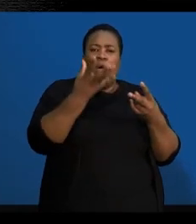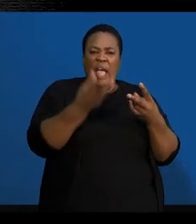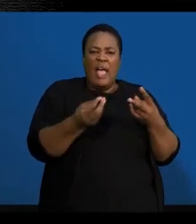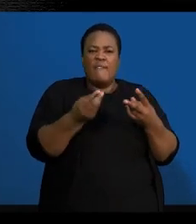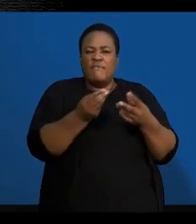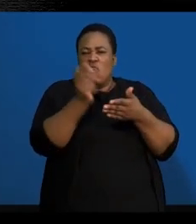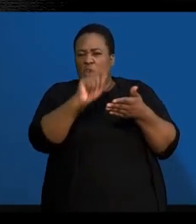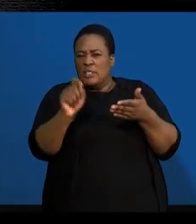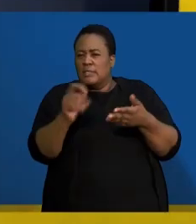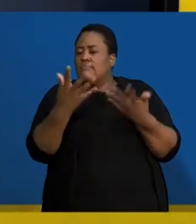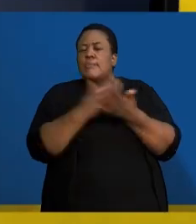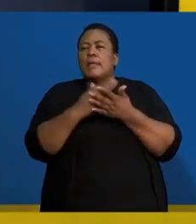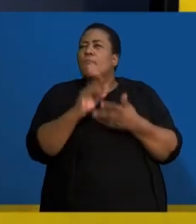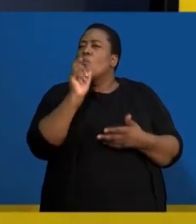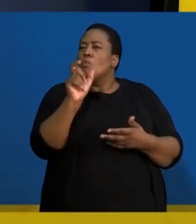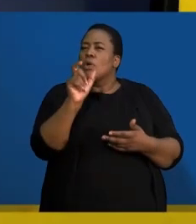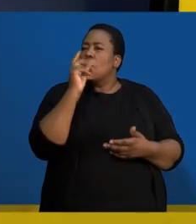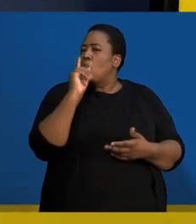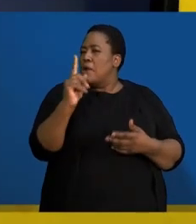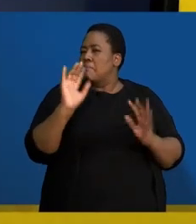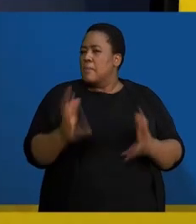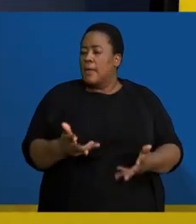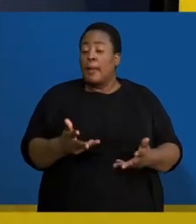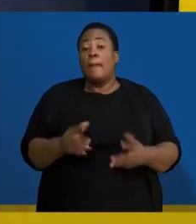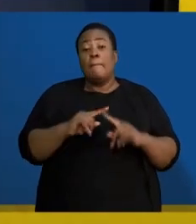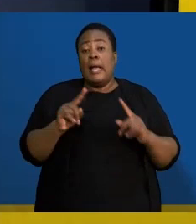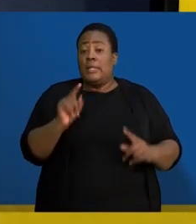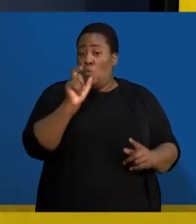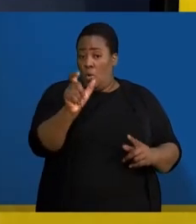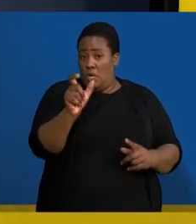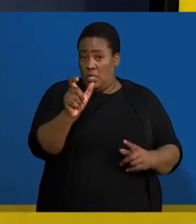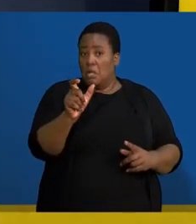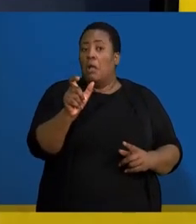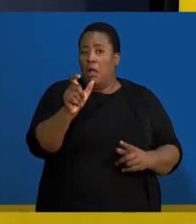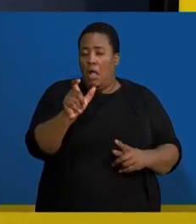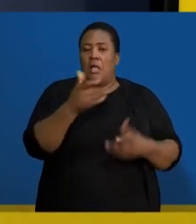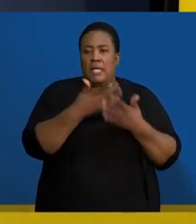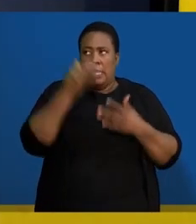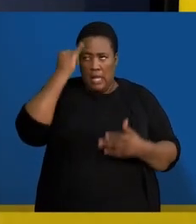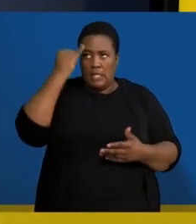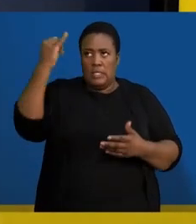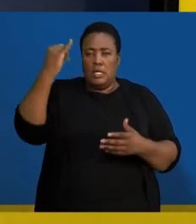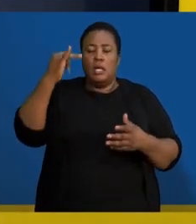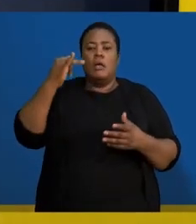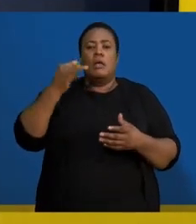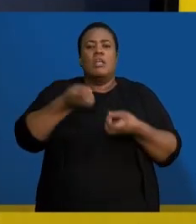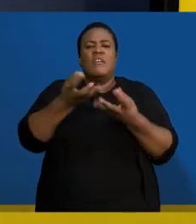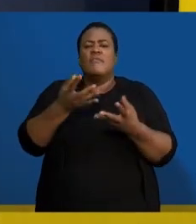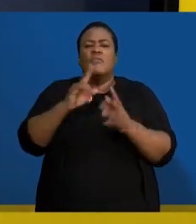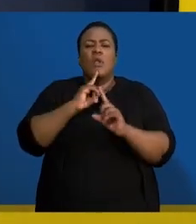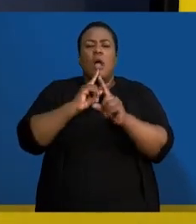even if it's just one word. That word is a clue to answering a question. It is a clue